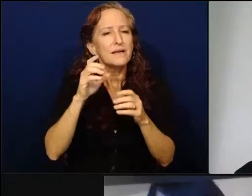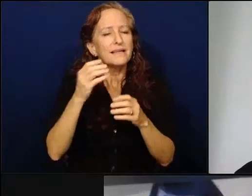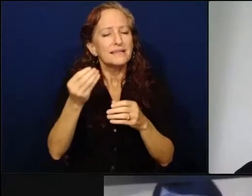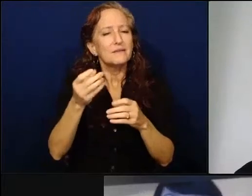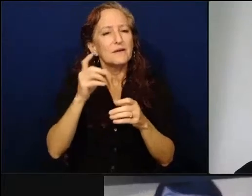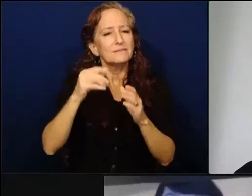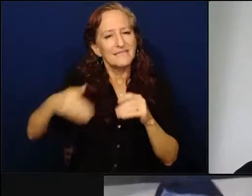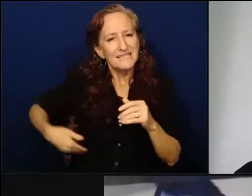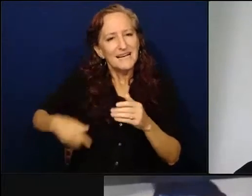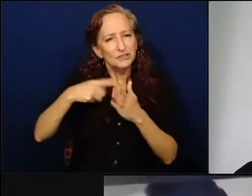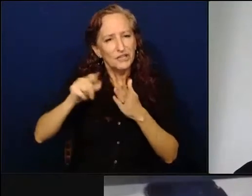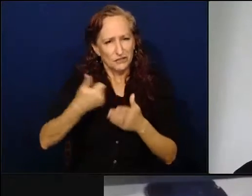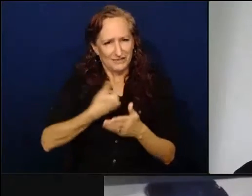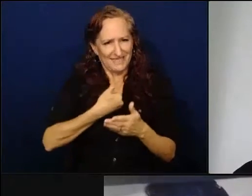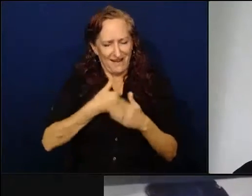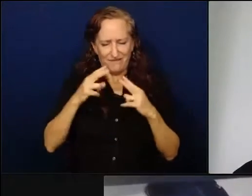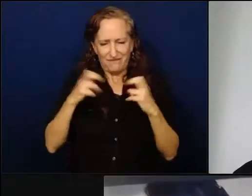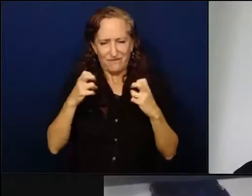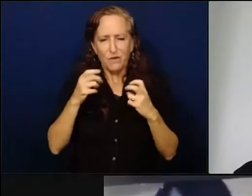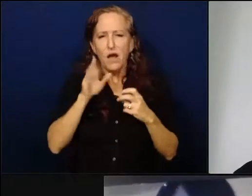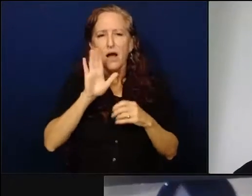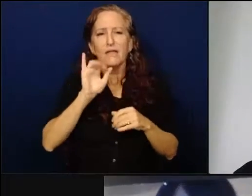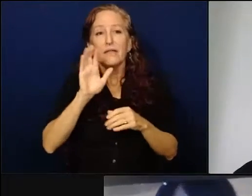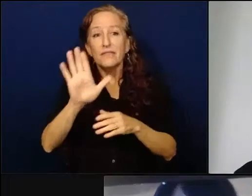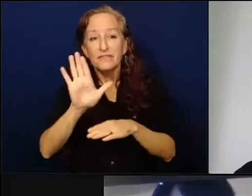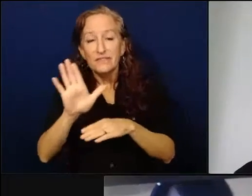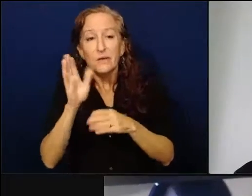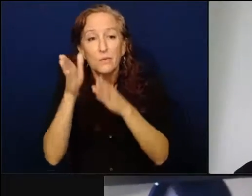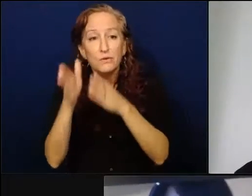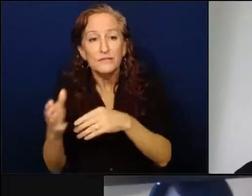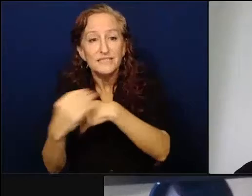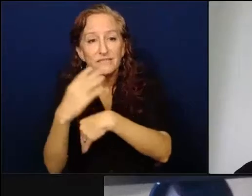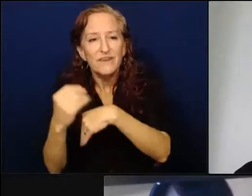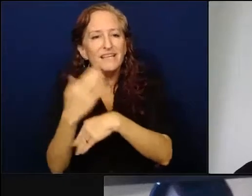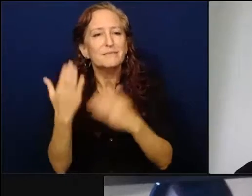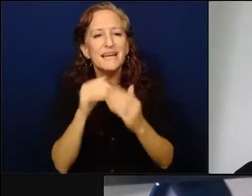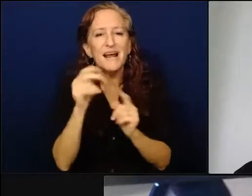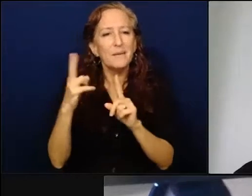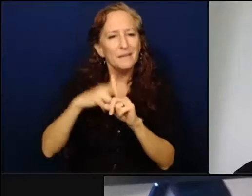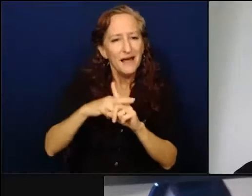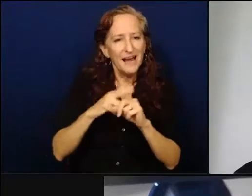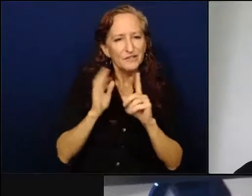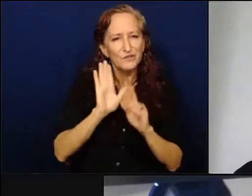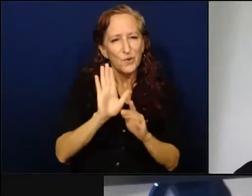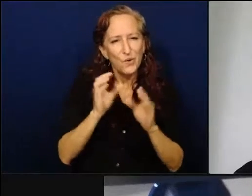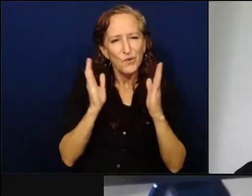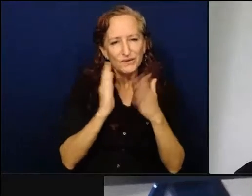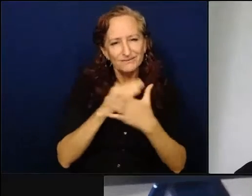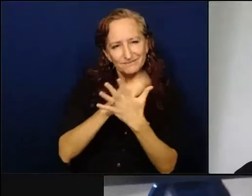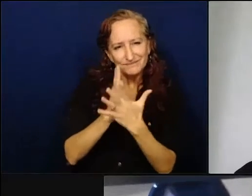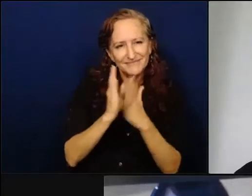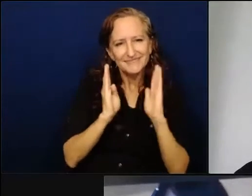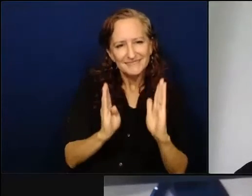in building your company. Mm. I think that the space is wide open for so many new ideas that really